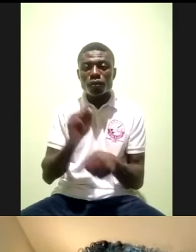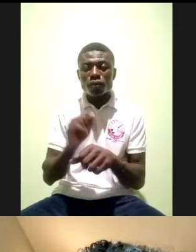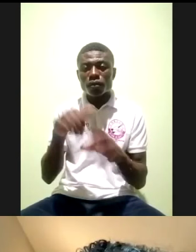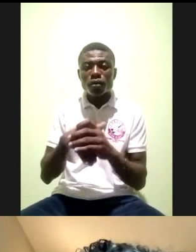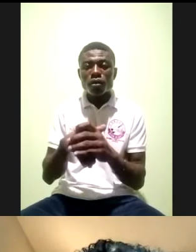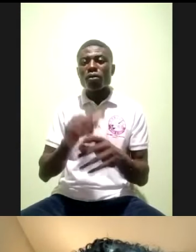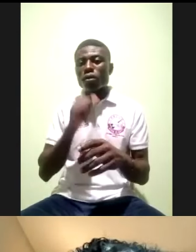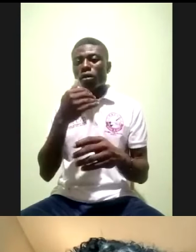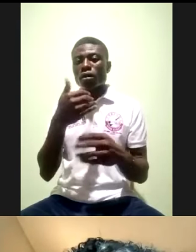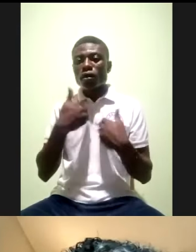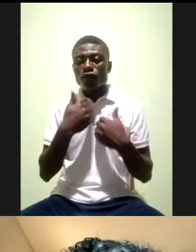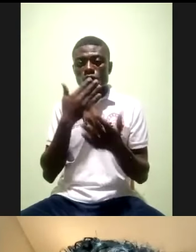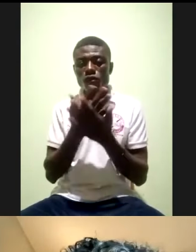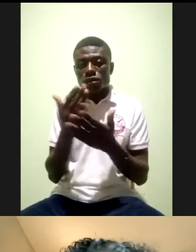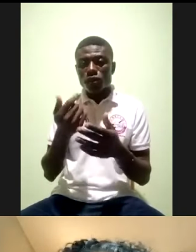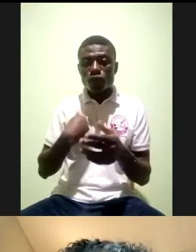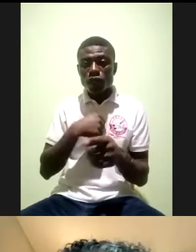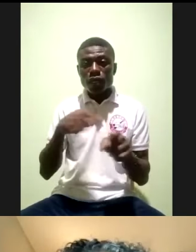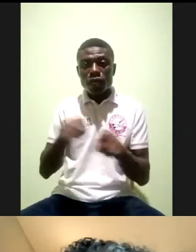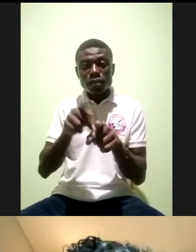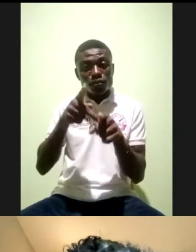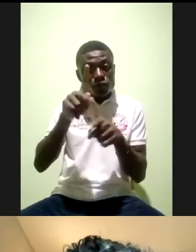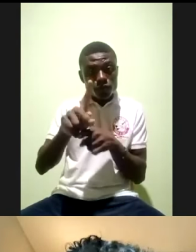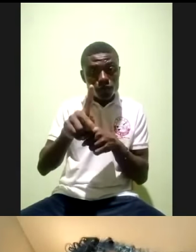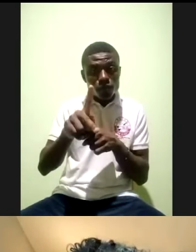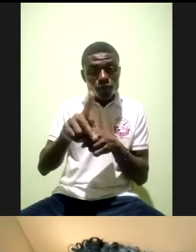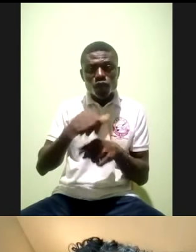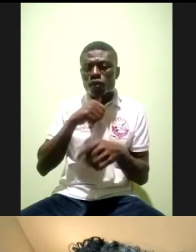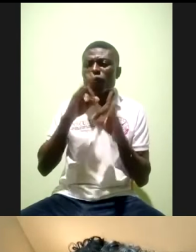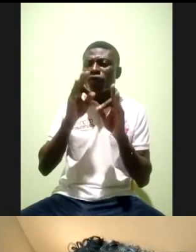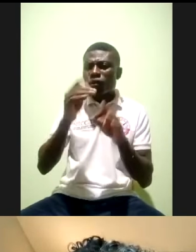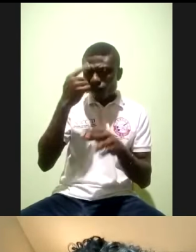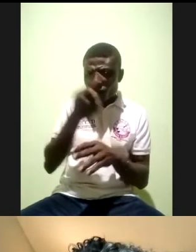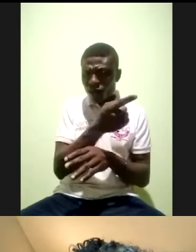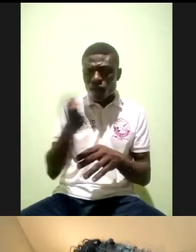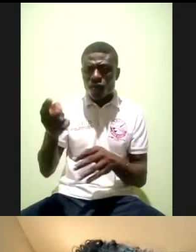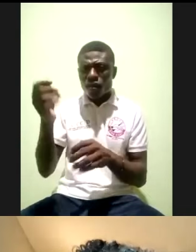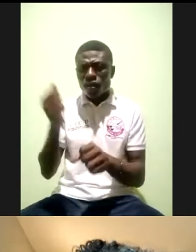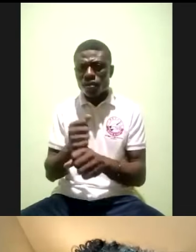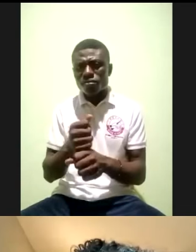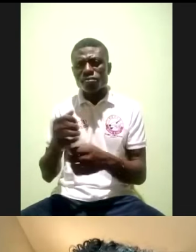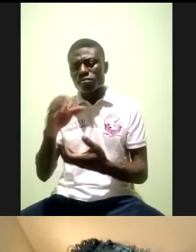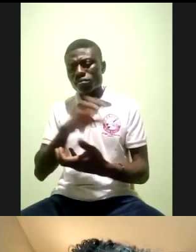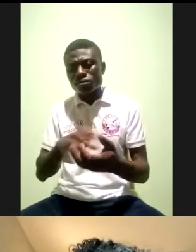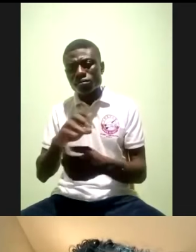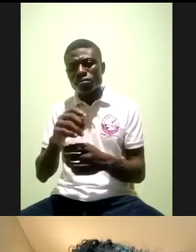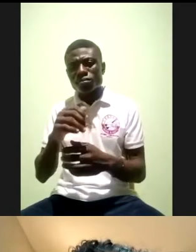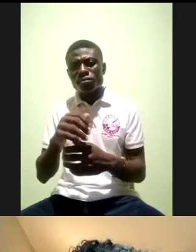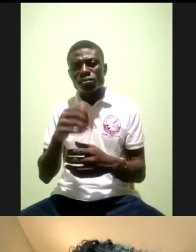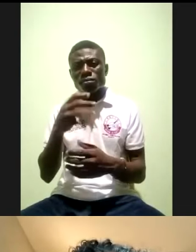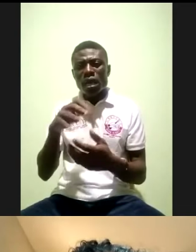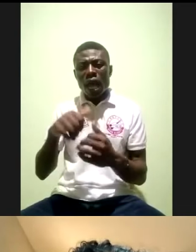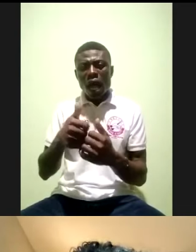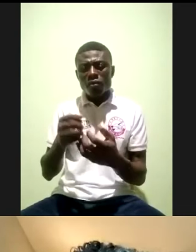But we as professionals understand that it's not unfair for them to get those accommodations. Those accommodations